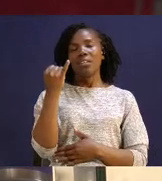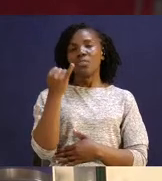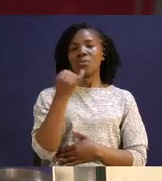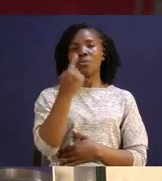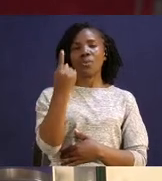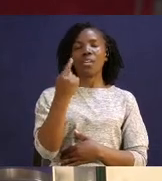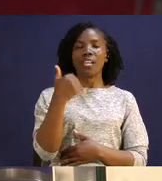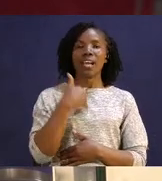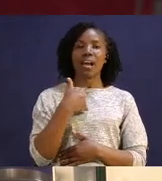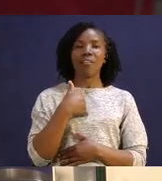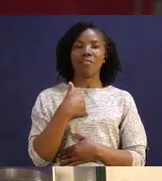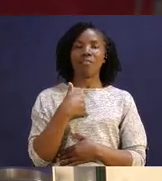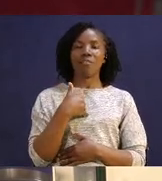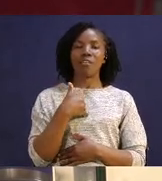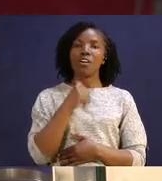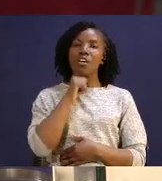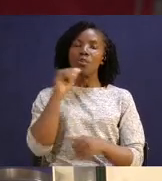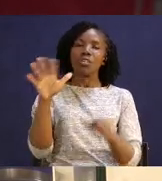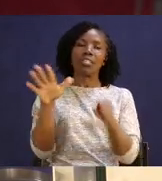funds.